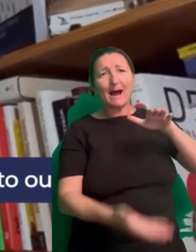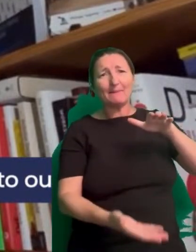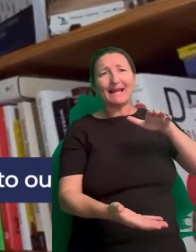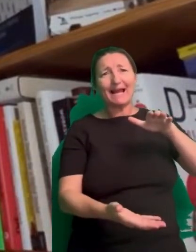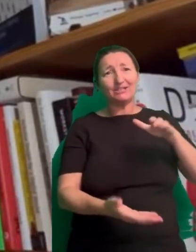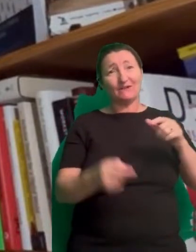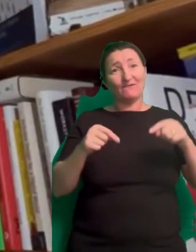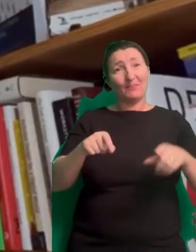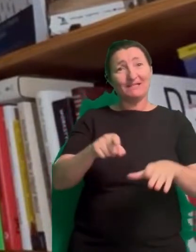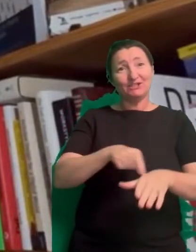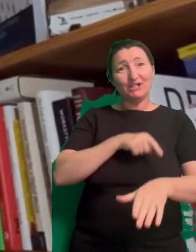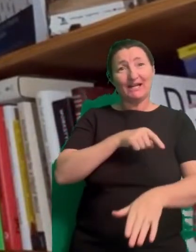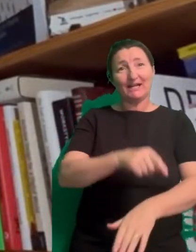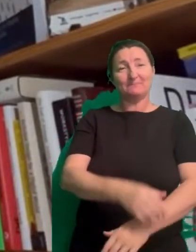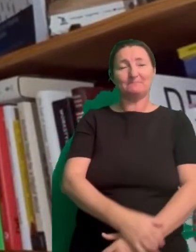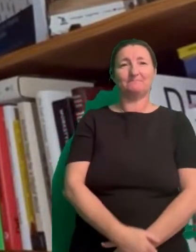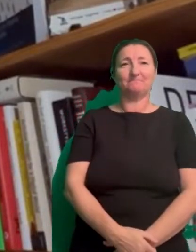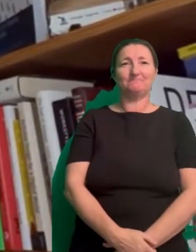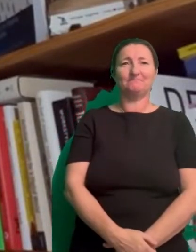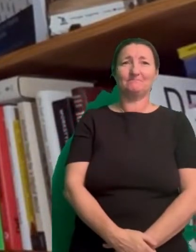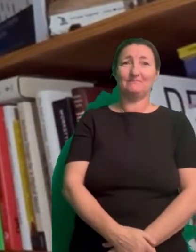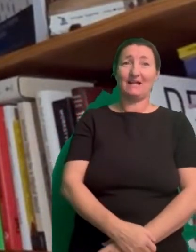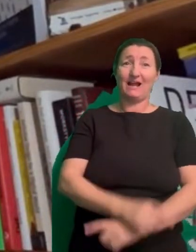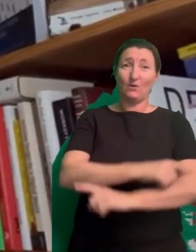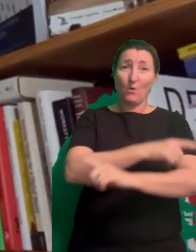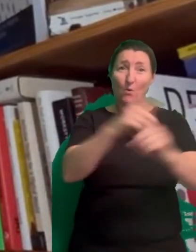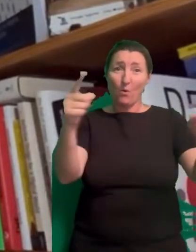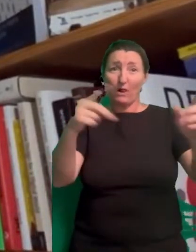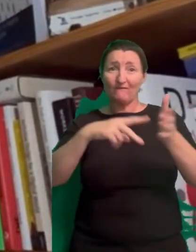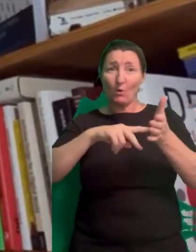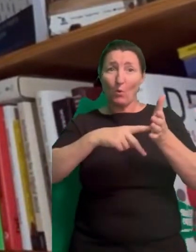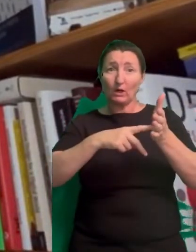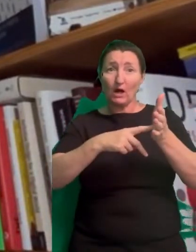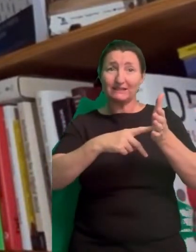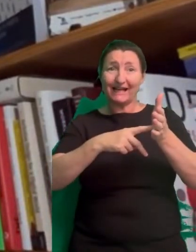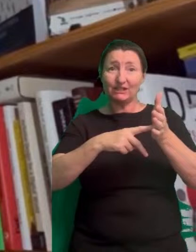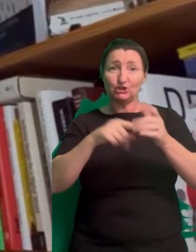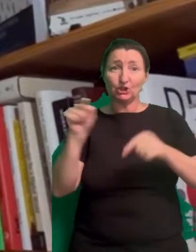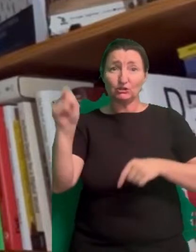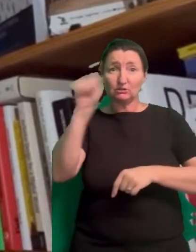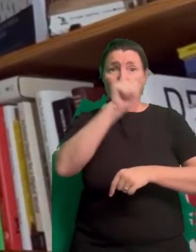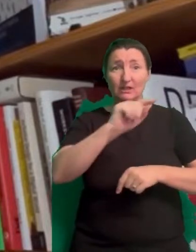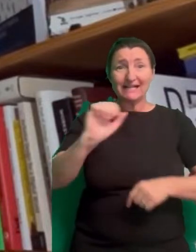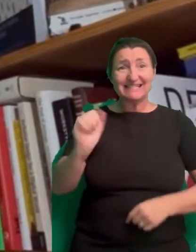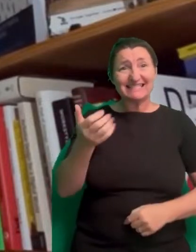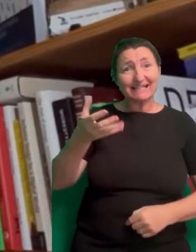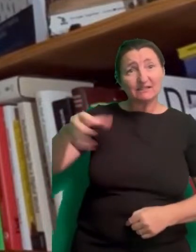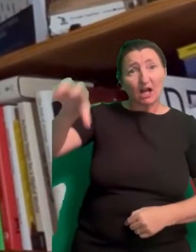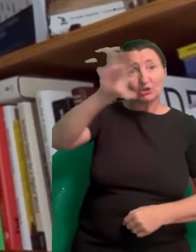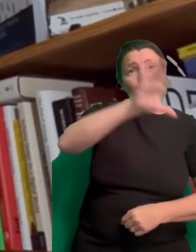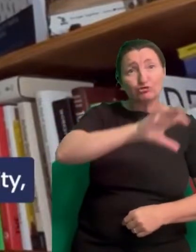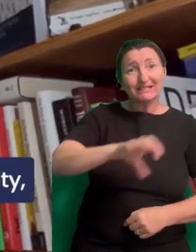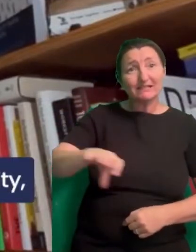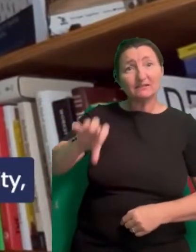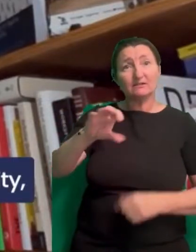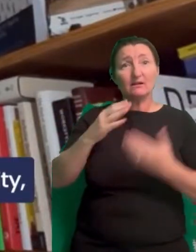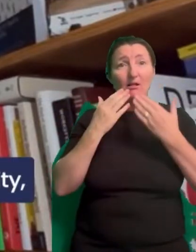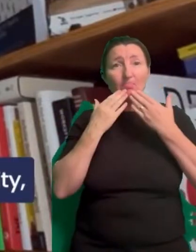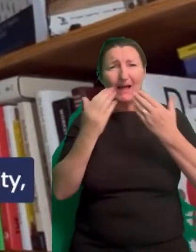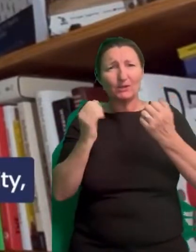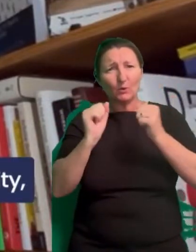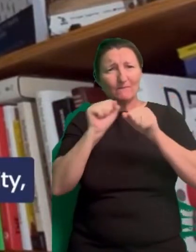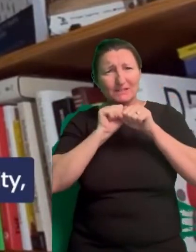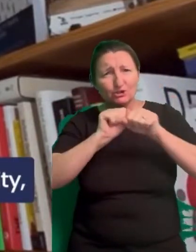applications to our finalists for this year. And to all of the organisations in the 6 countries that we run these awards, thank you